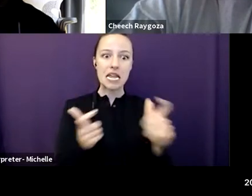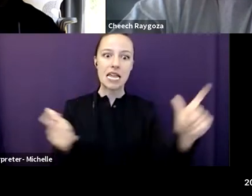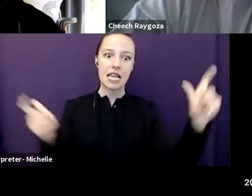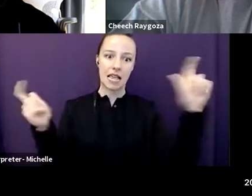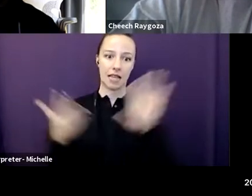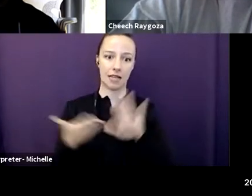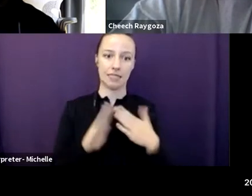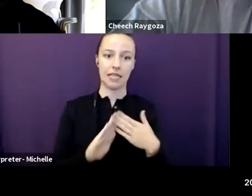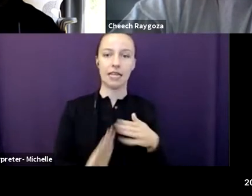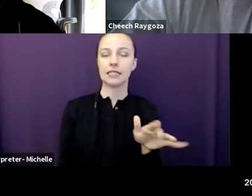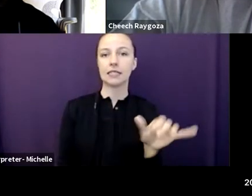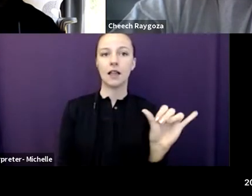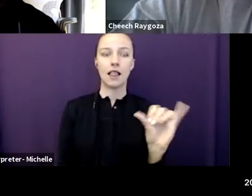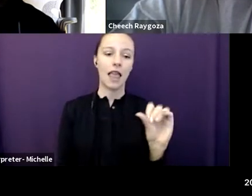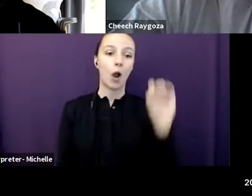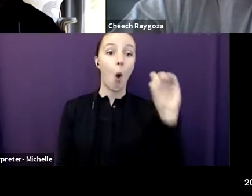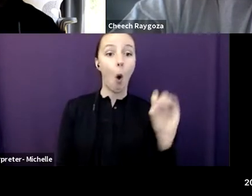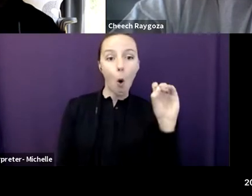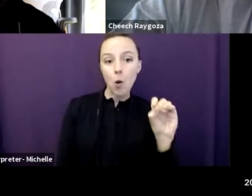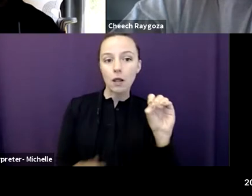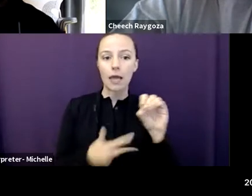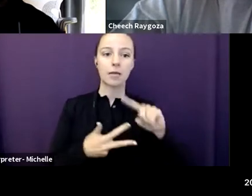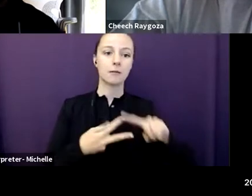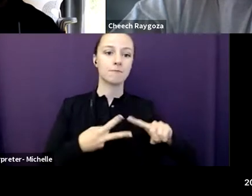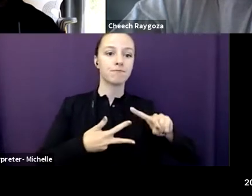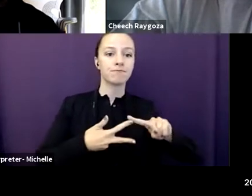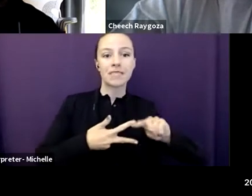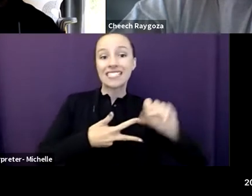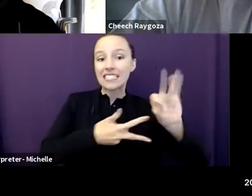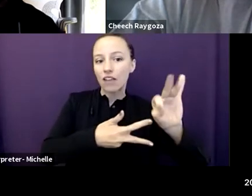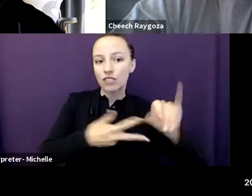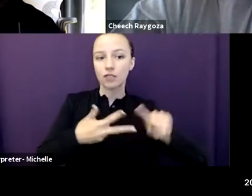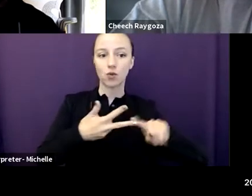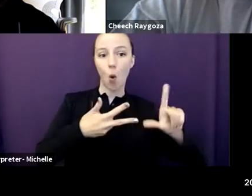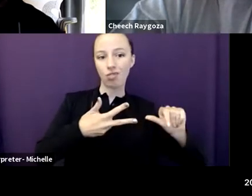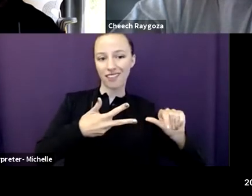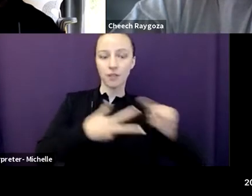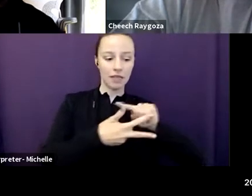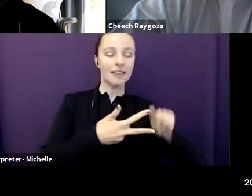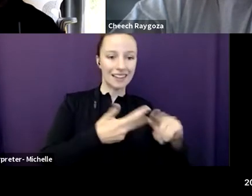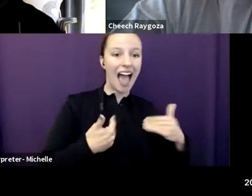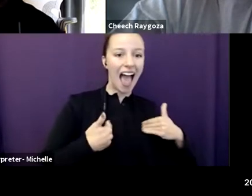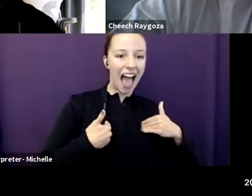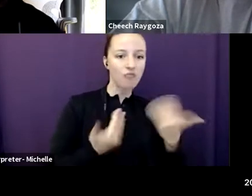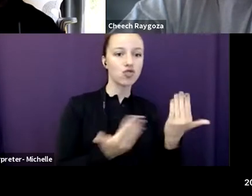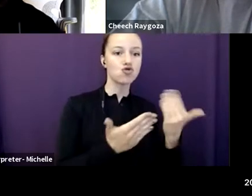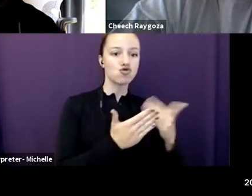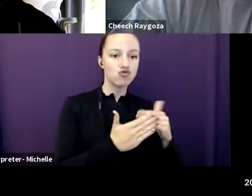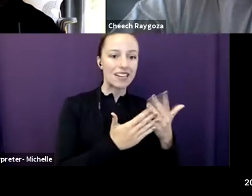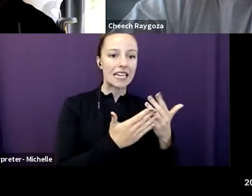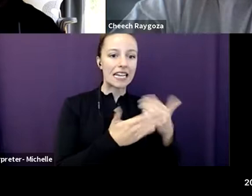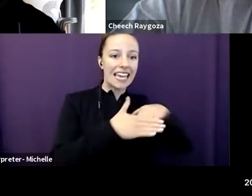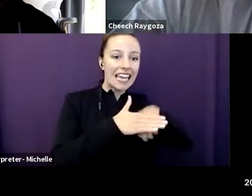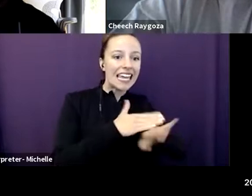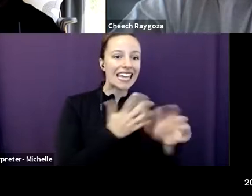the Oakland and San Francisco and Los Angeles, right, where a lot of these re-entry services are much more readily